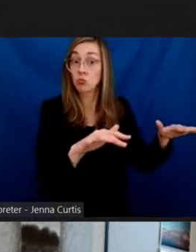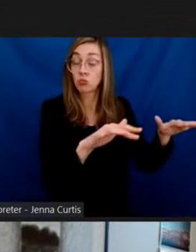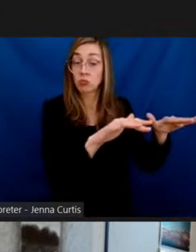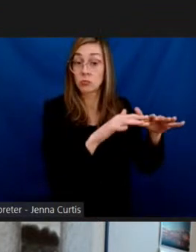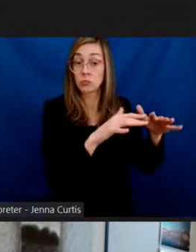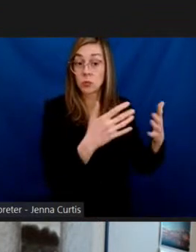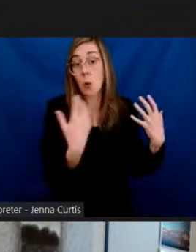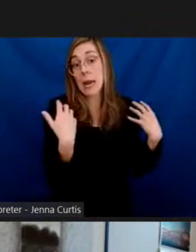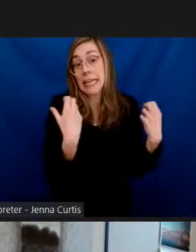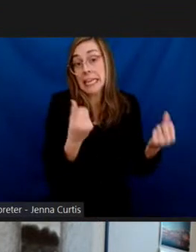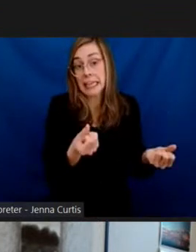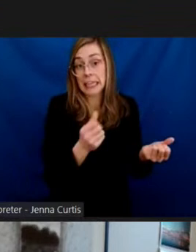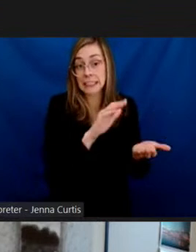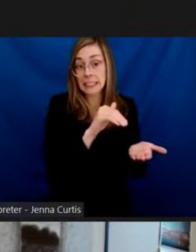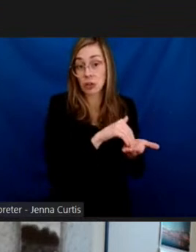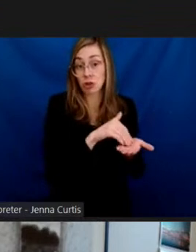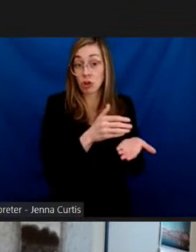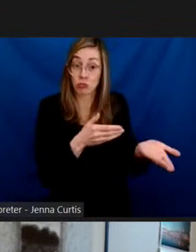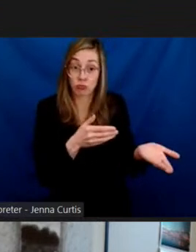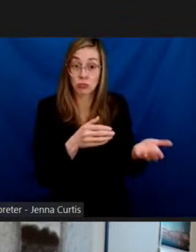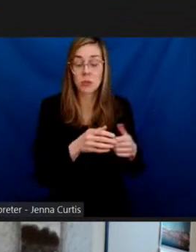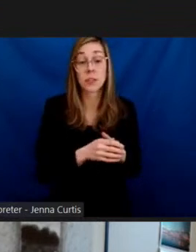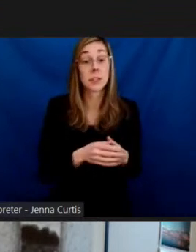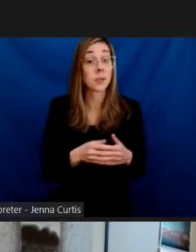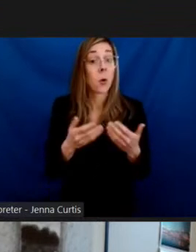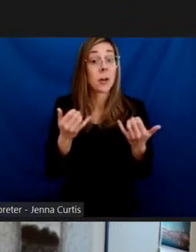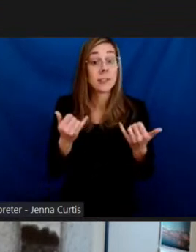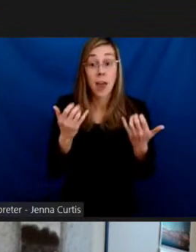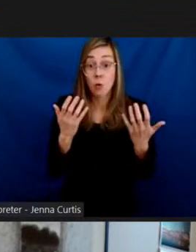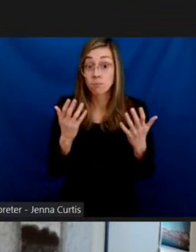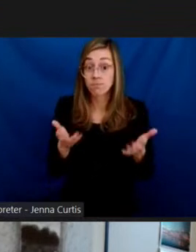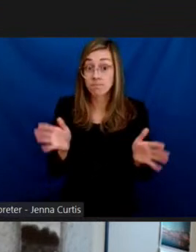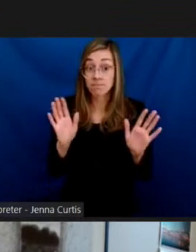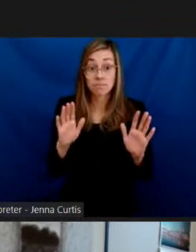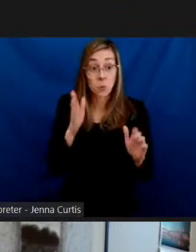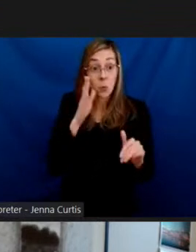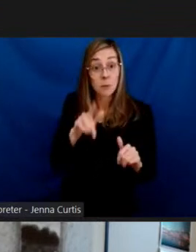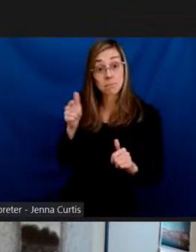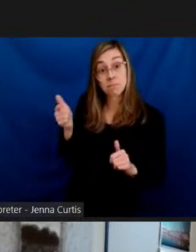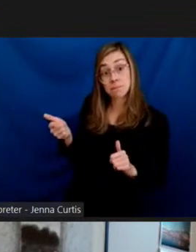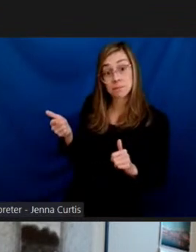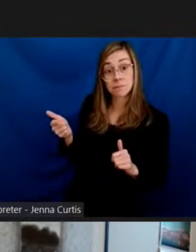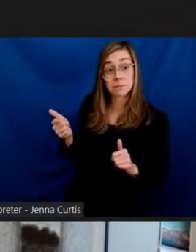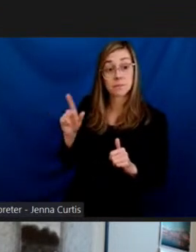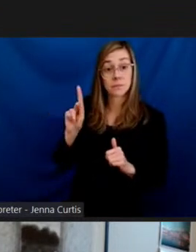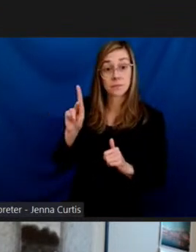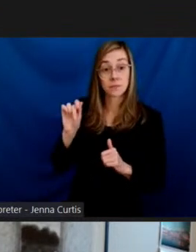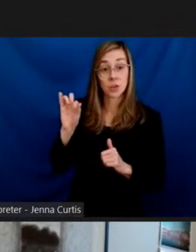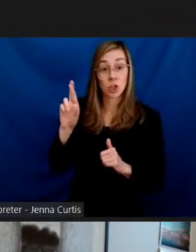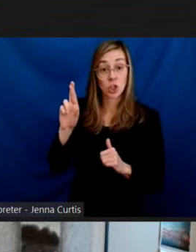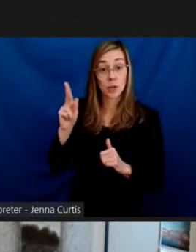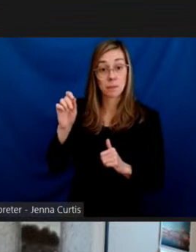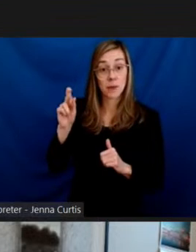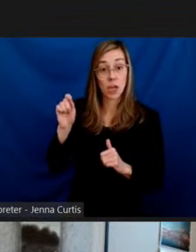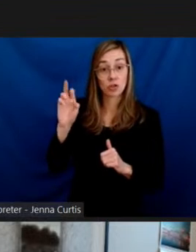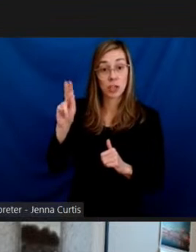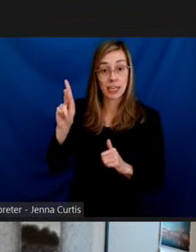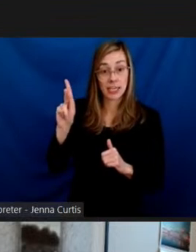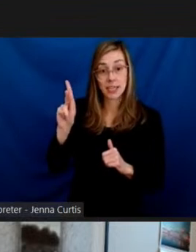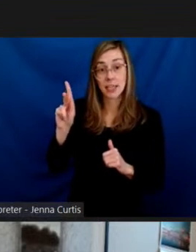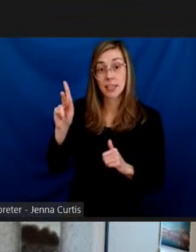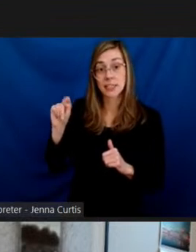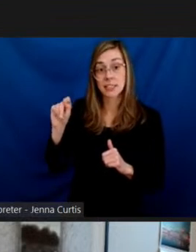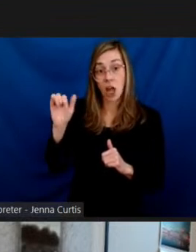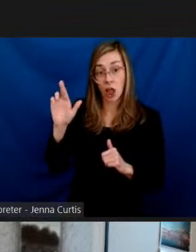center. So with that, I'll pass it on to my colleague, Kirkpatrick Tyler. Afternoon, everyone.